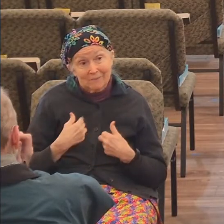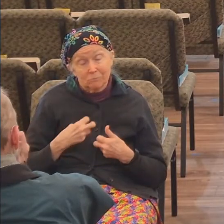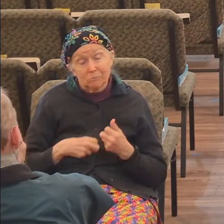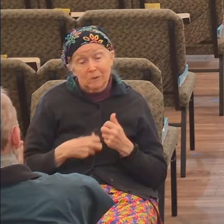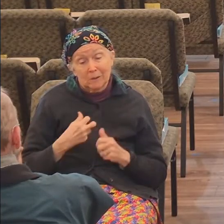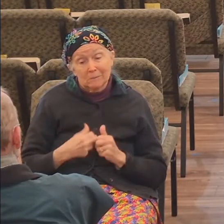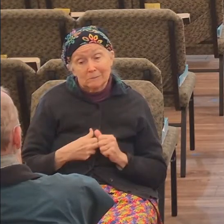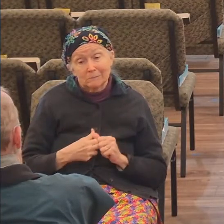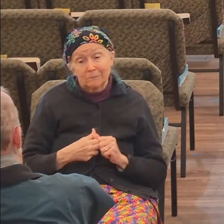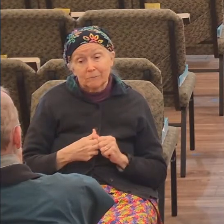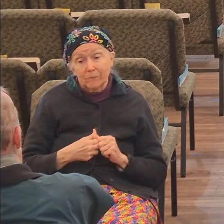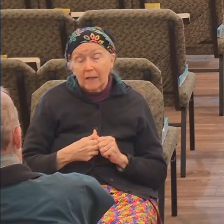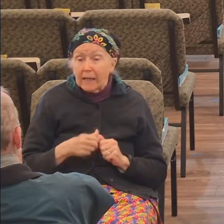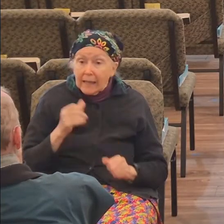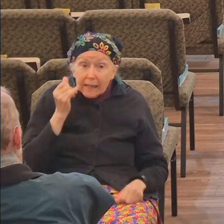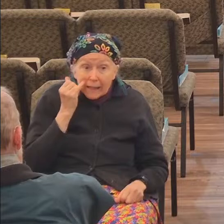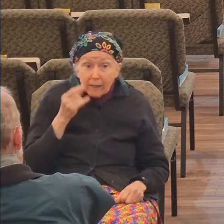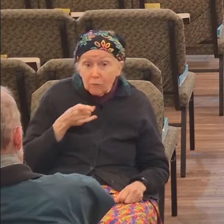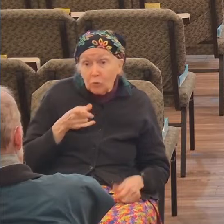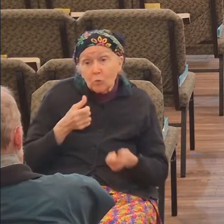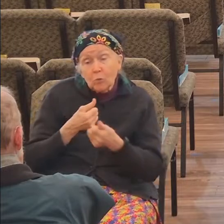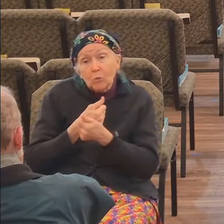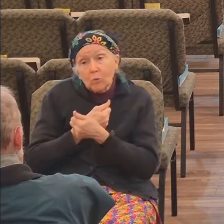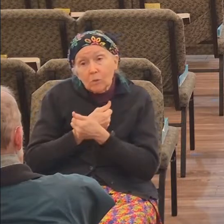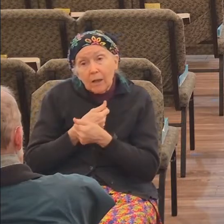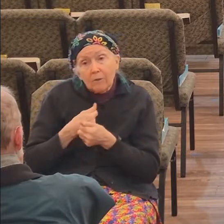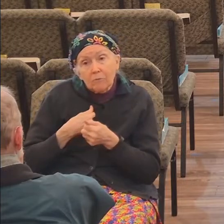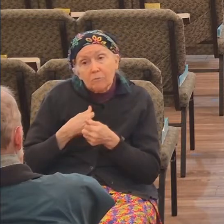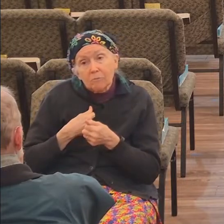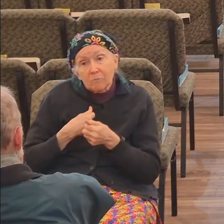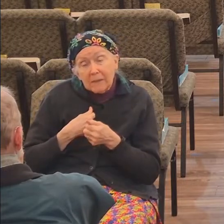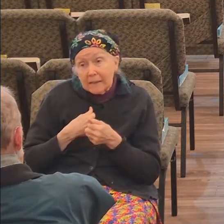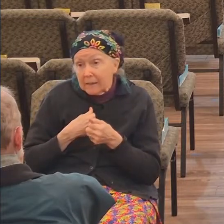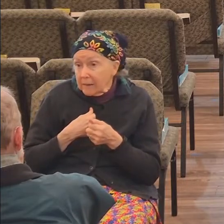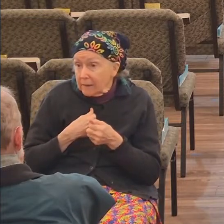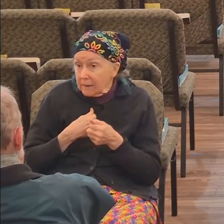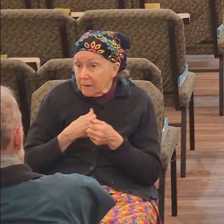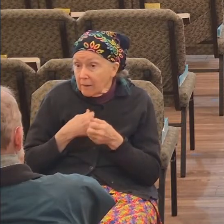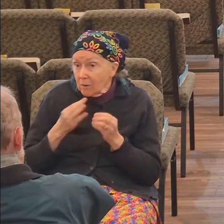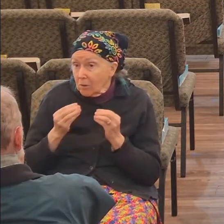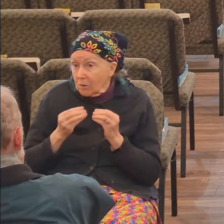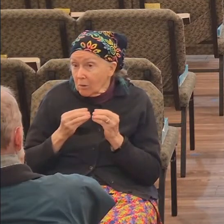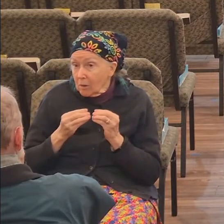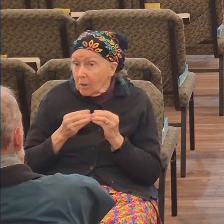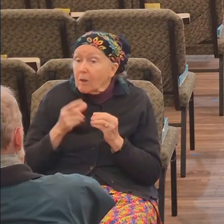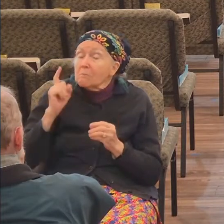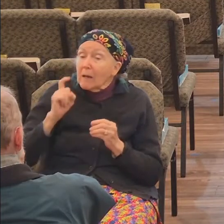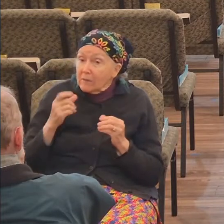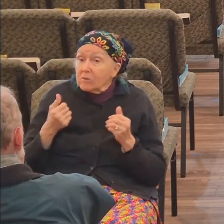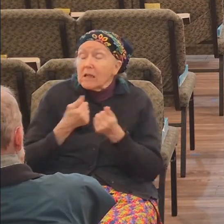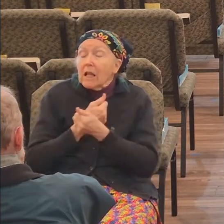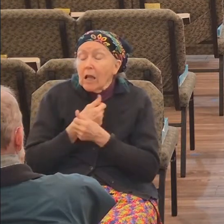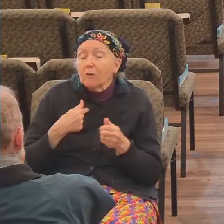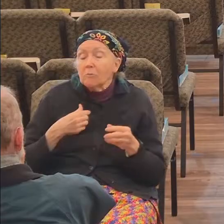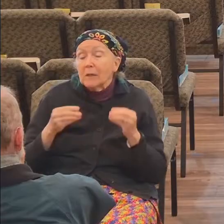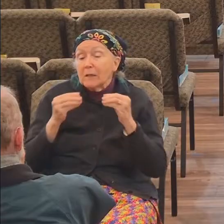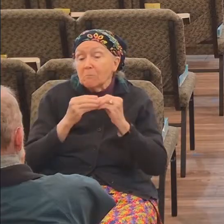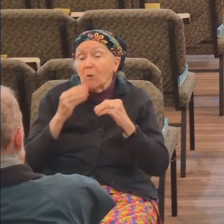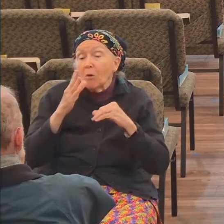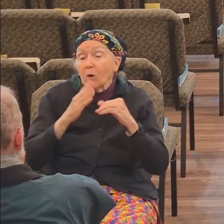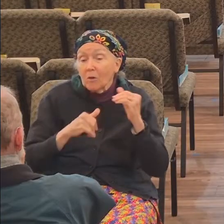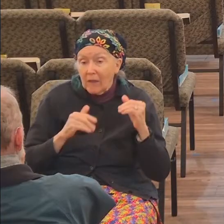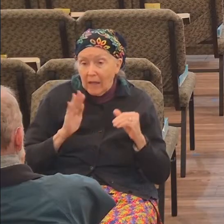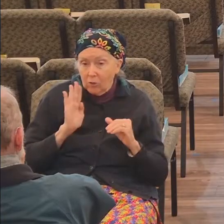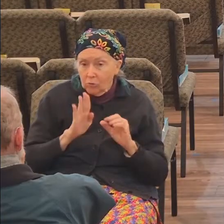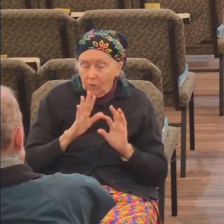you're not willing to love me more, right? Why would that have been a problem? Because